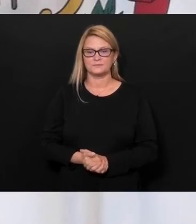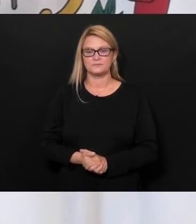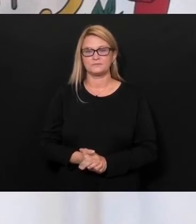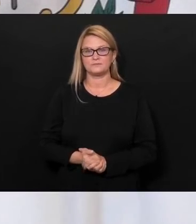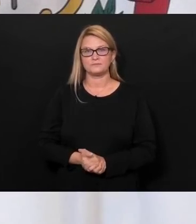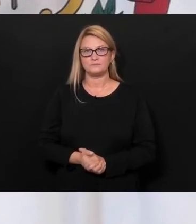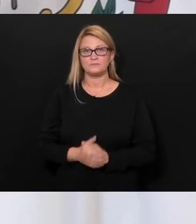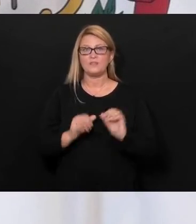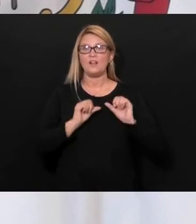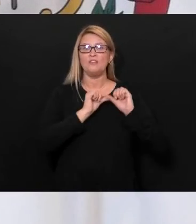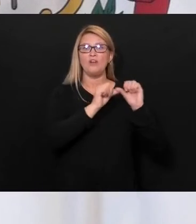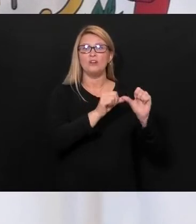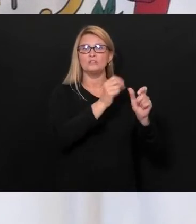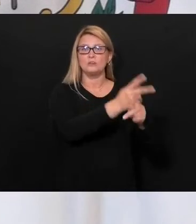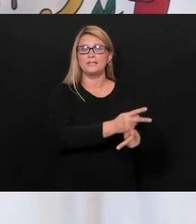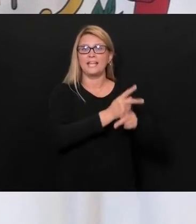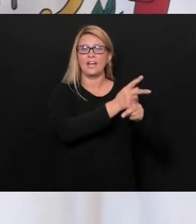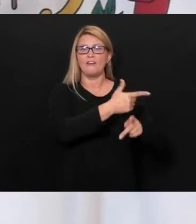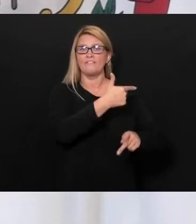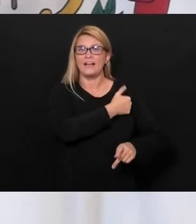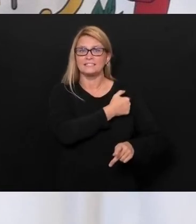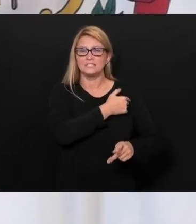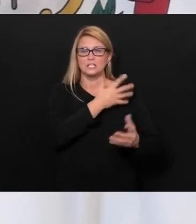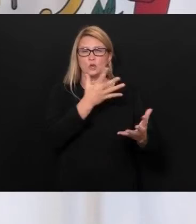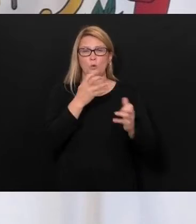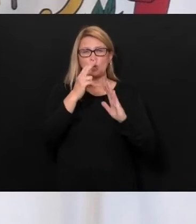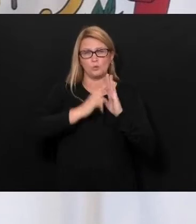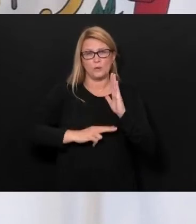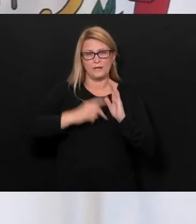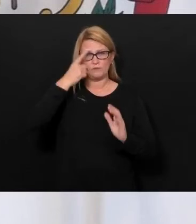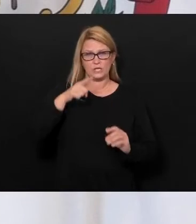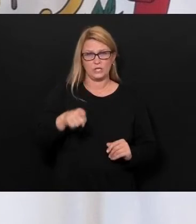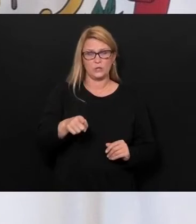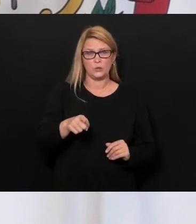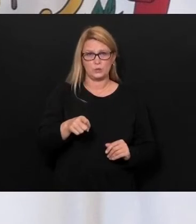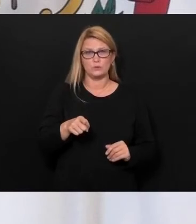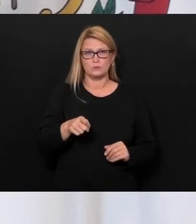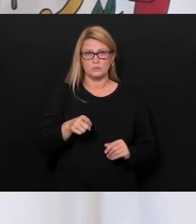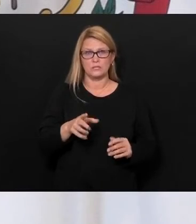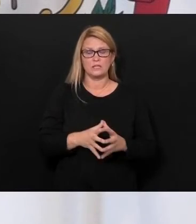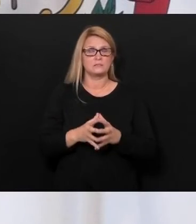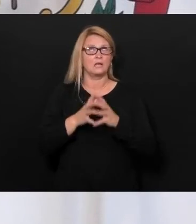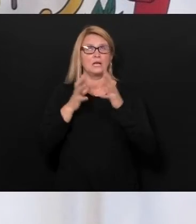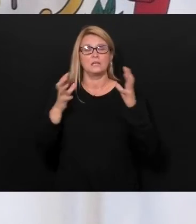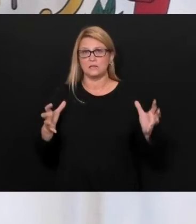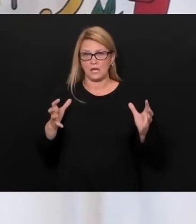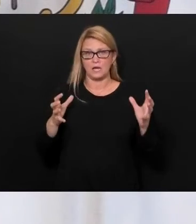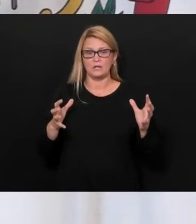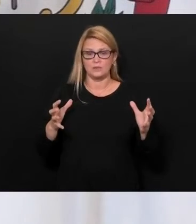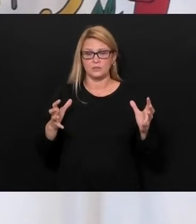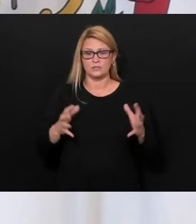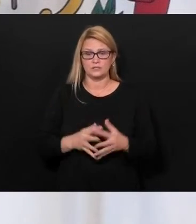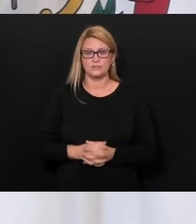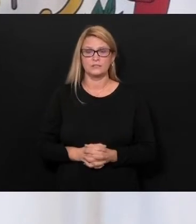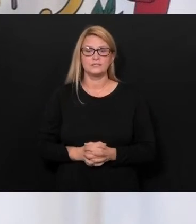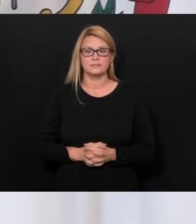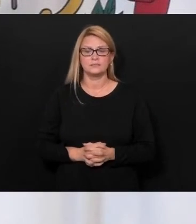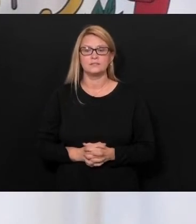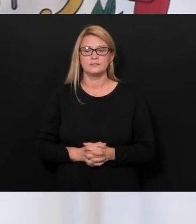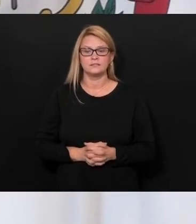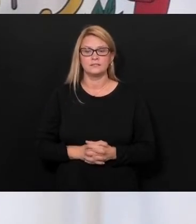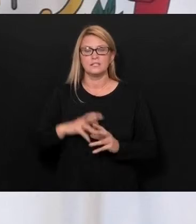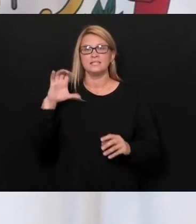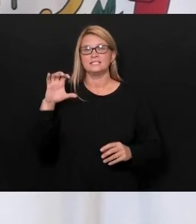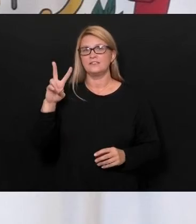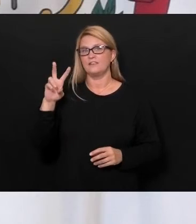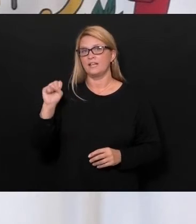our long-term care vaccination stuff, I want to read this to you and everything. There's a whole lot here that I probably need to go through. I'll go through it as fast as I can.